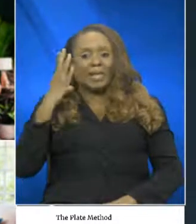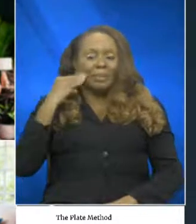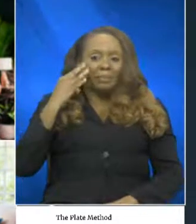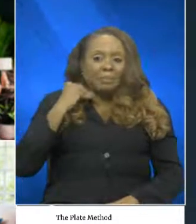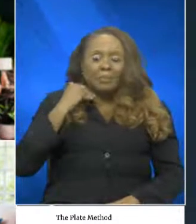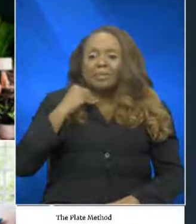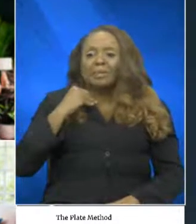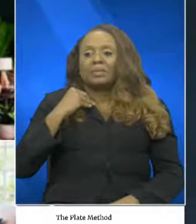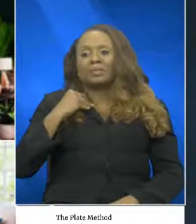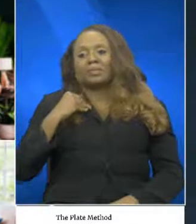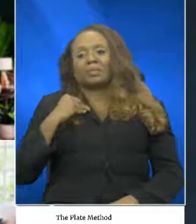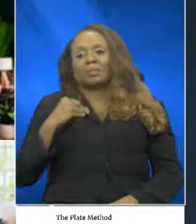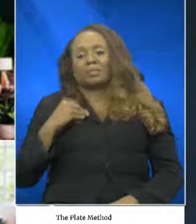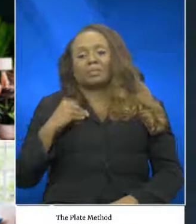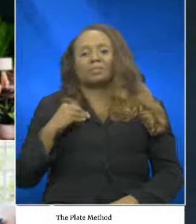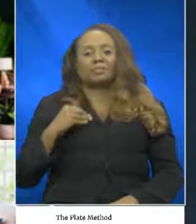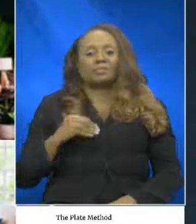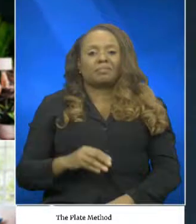when it comes to